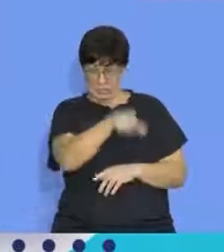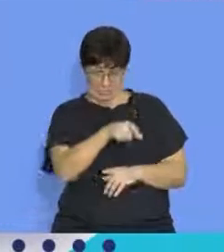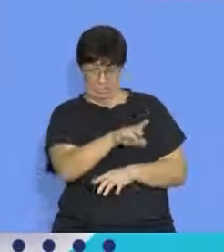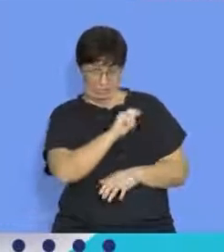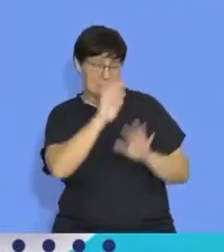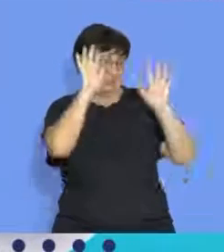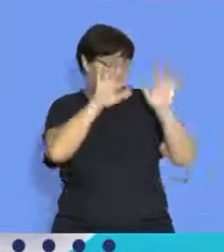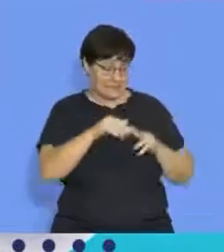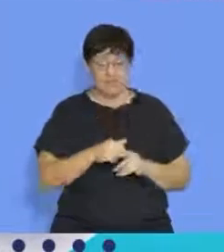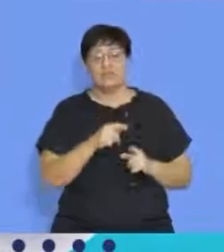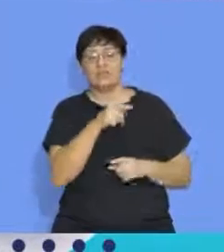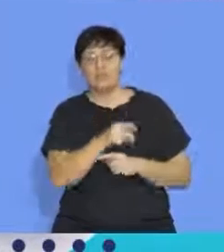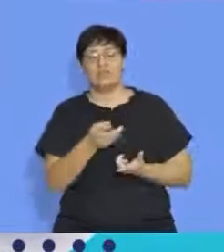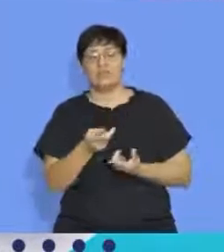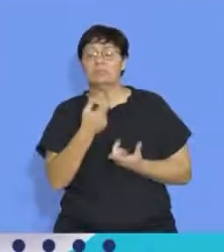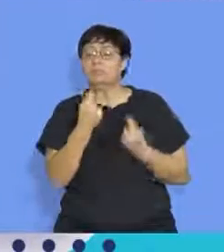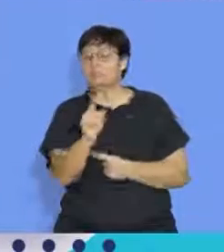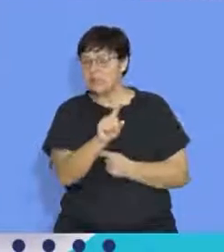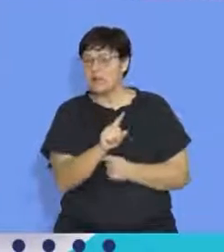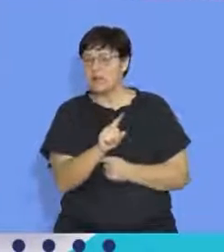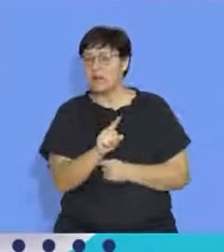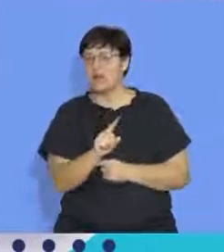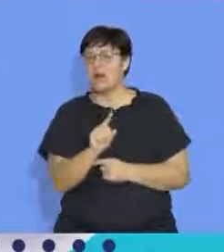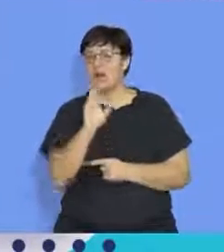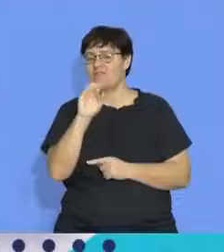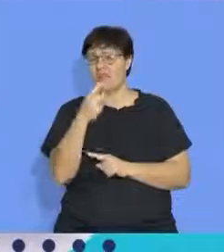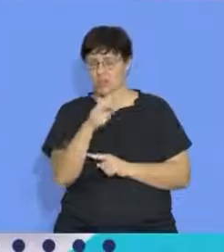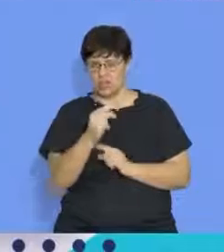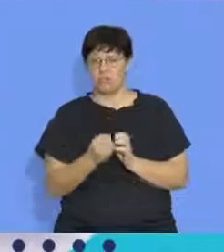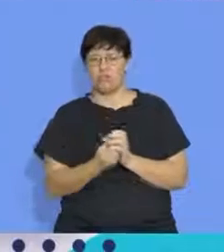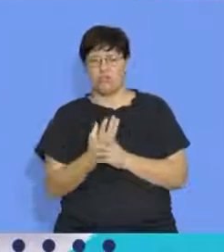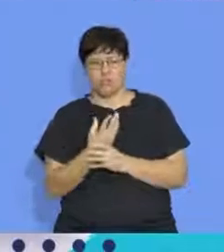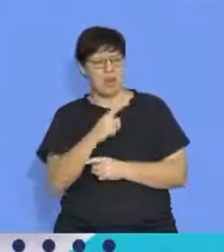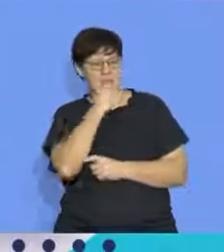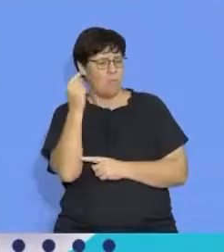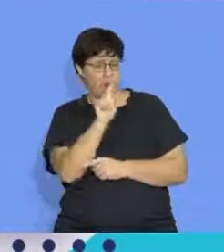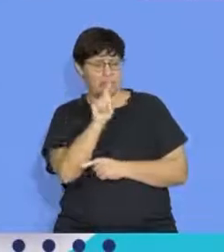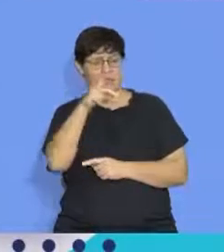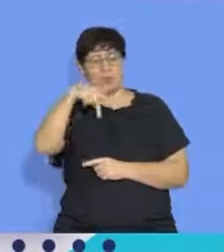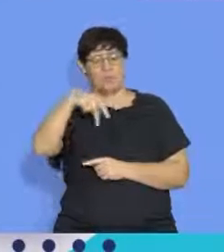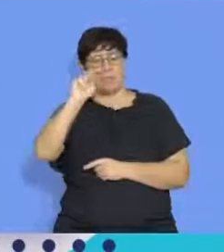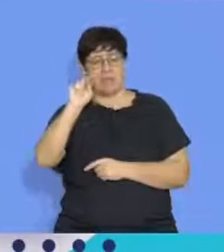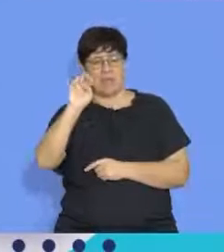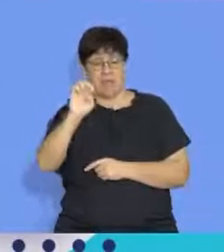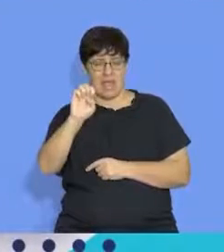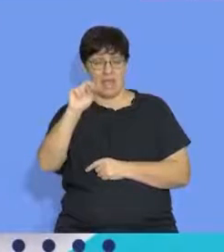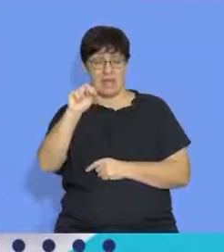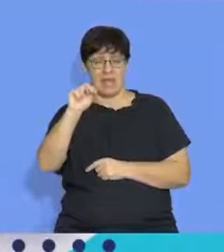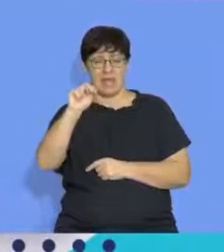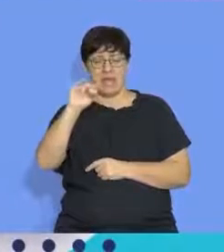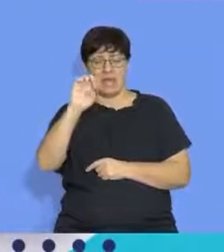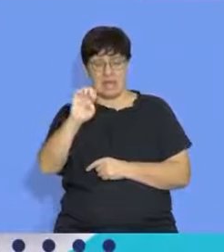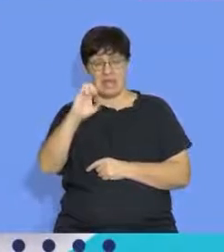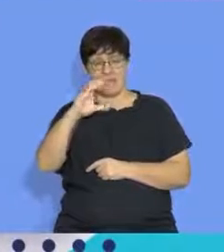And what he did was he grew a fungus called penicillin. And he noticed that wherever